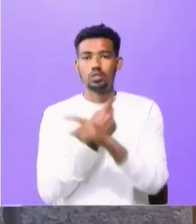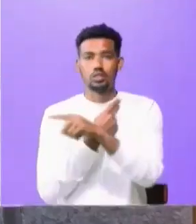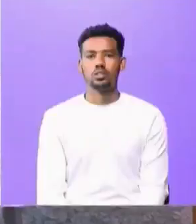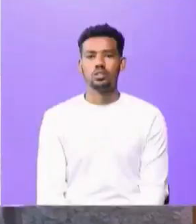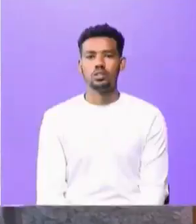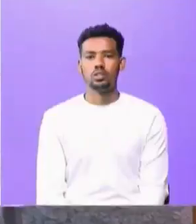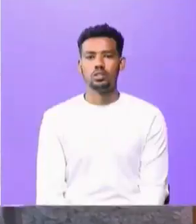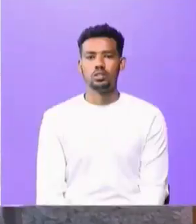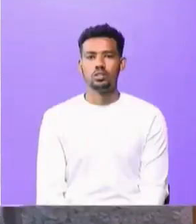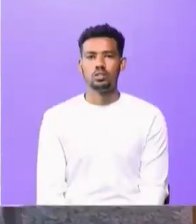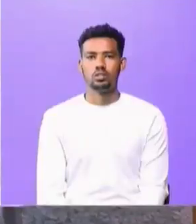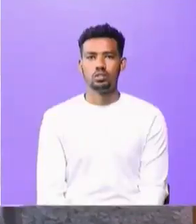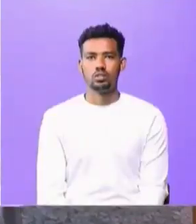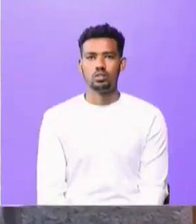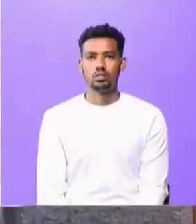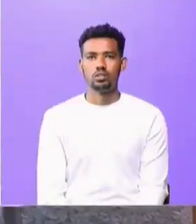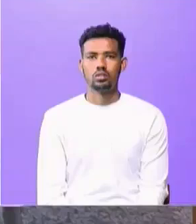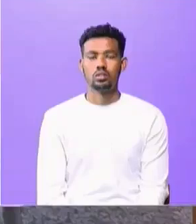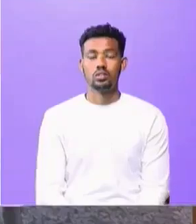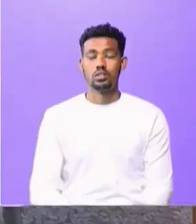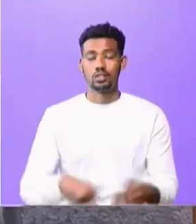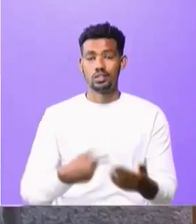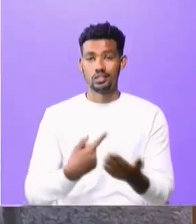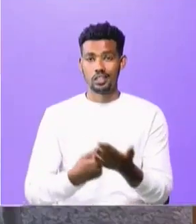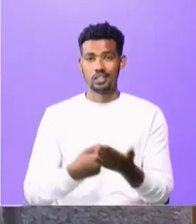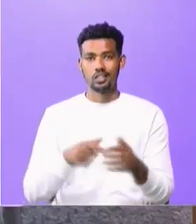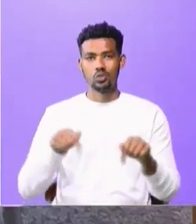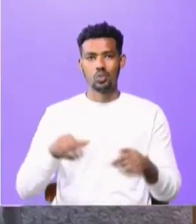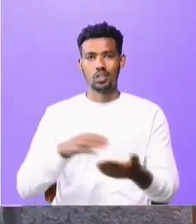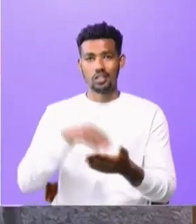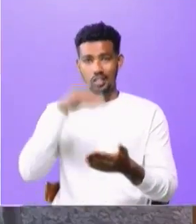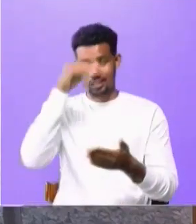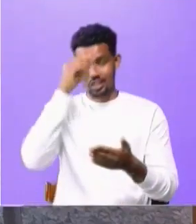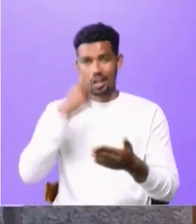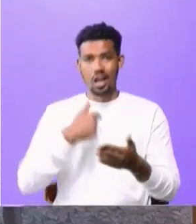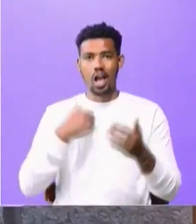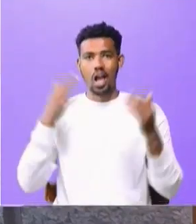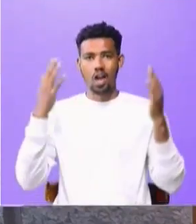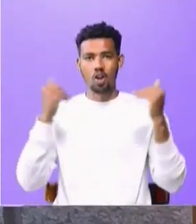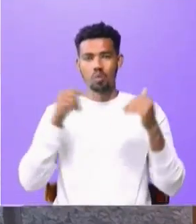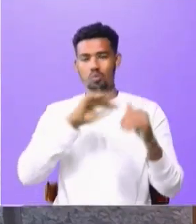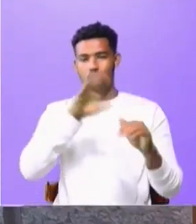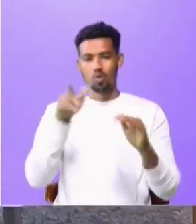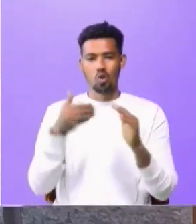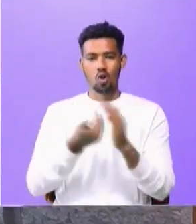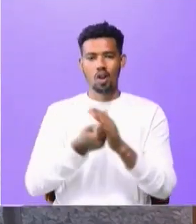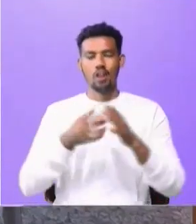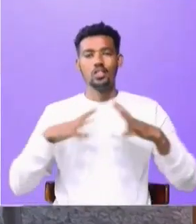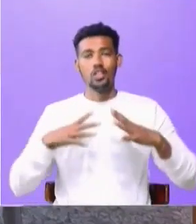example. Students, this is today's lesson. I hope you all are enjoyed